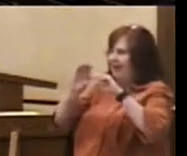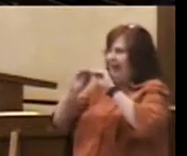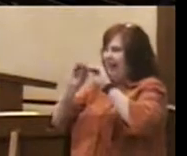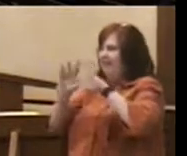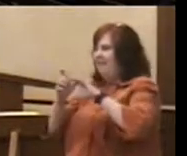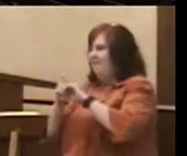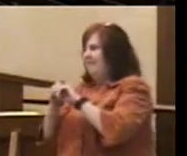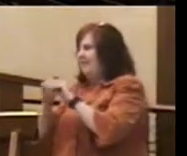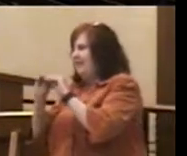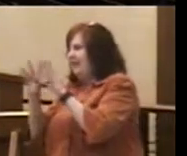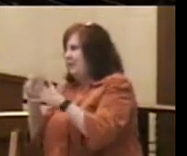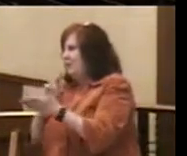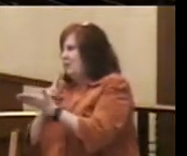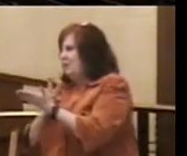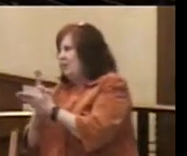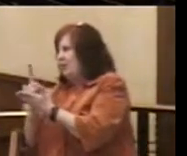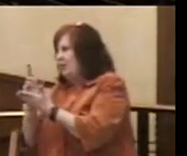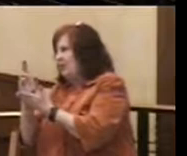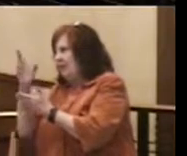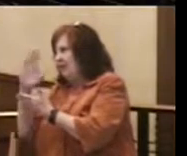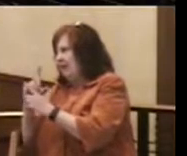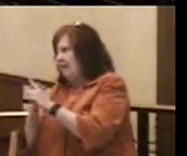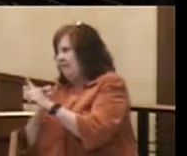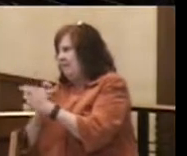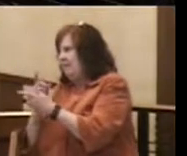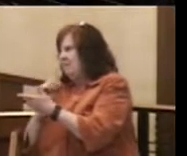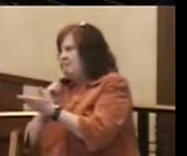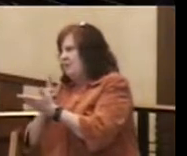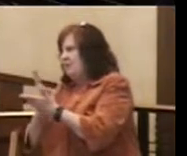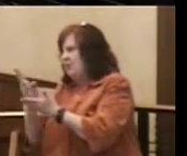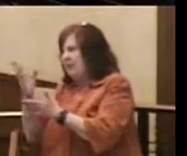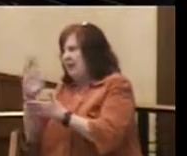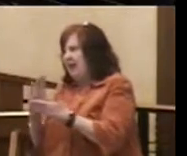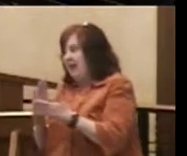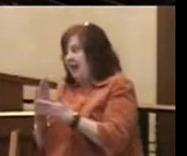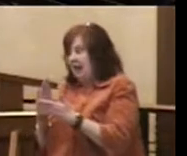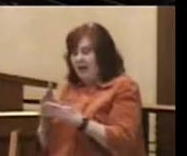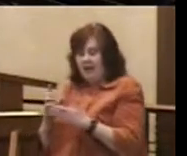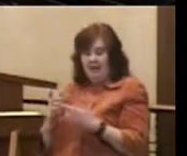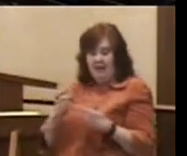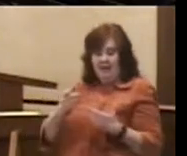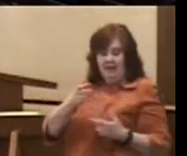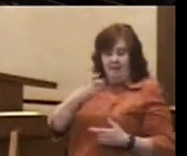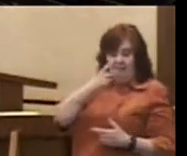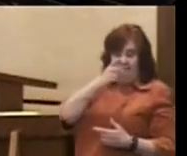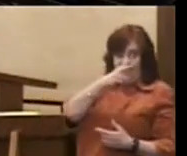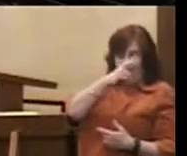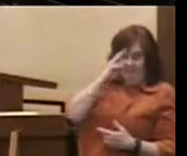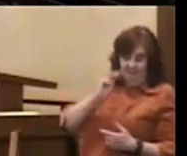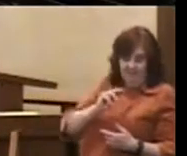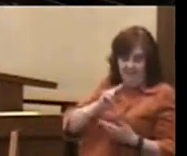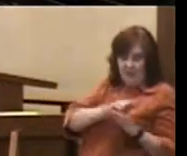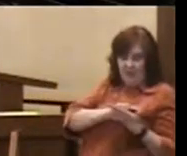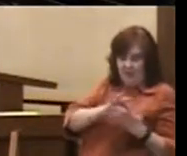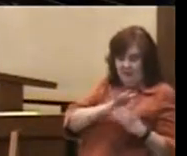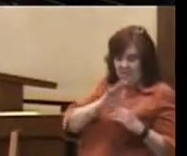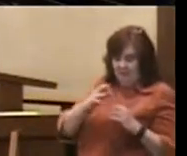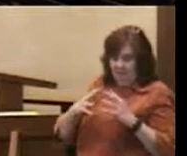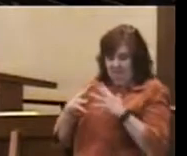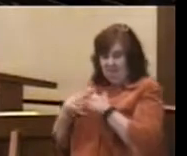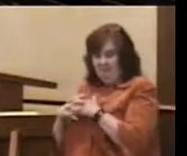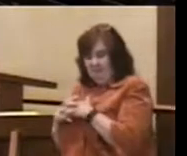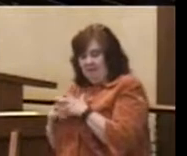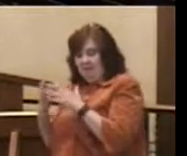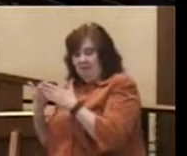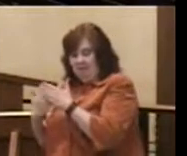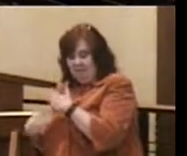light, true God from true God, begotten, not made, of one being with the Father. Through him all